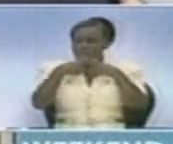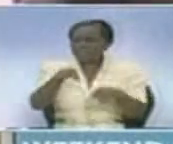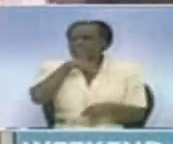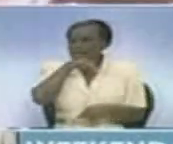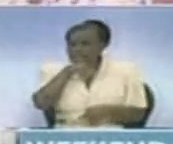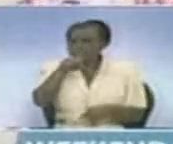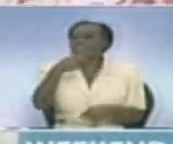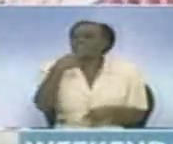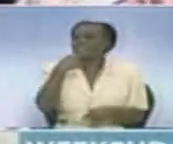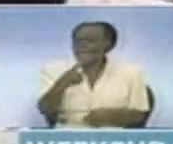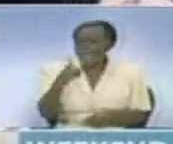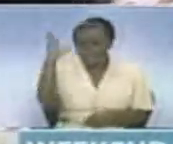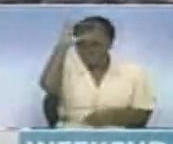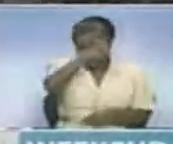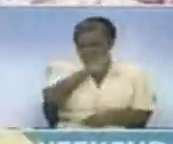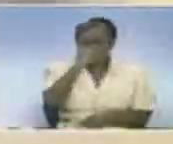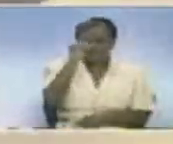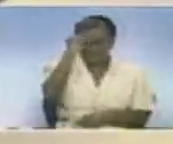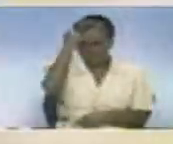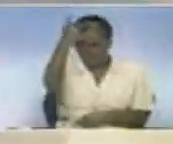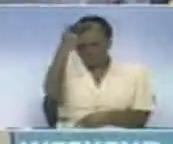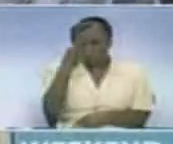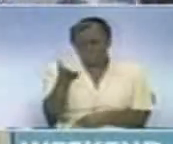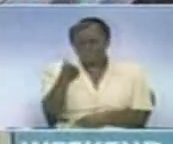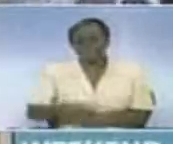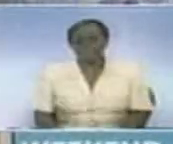says he has been misunderstood.